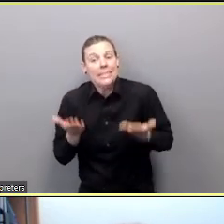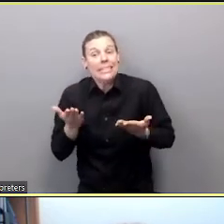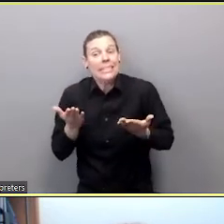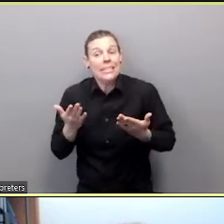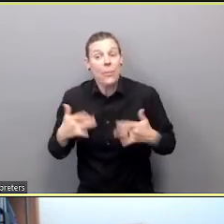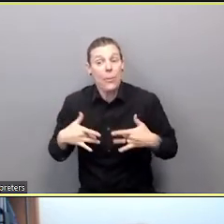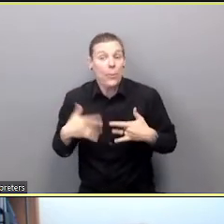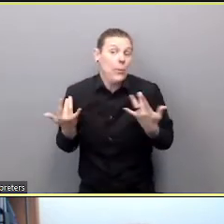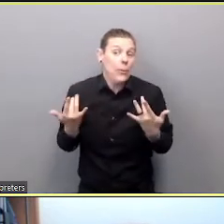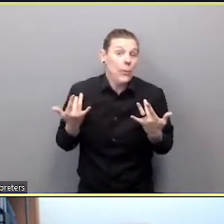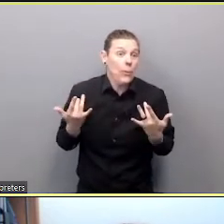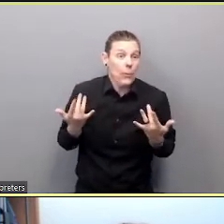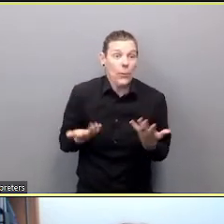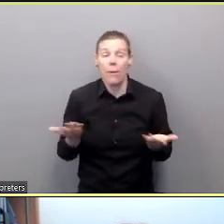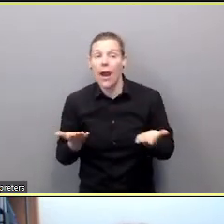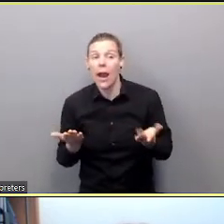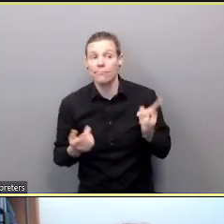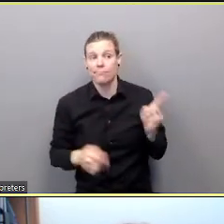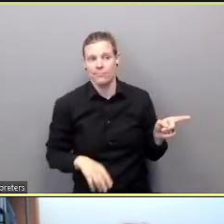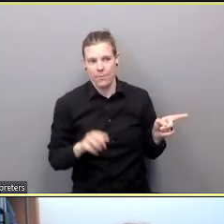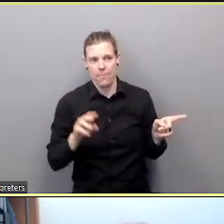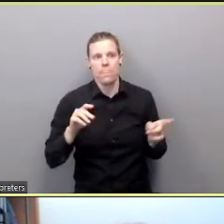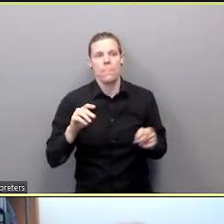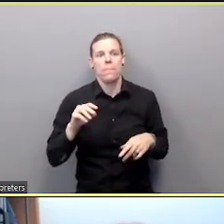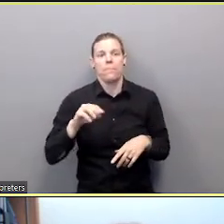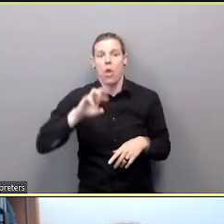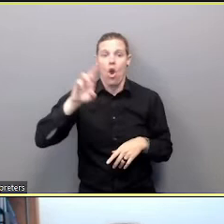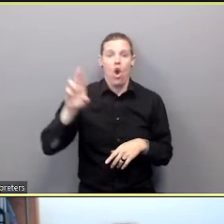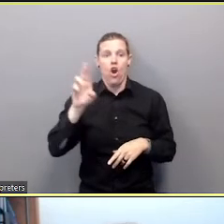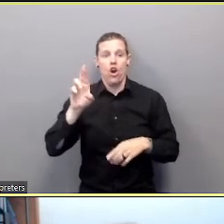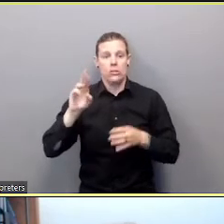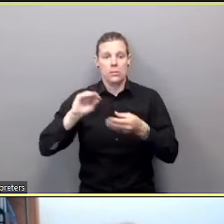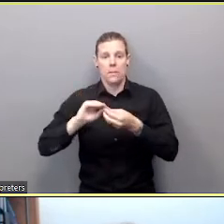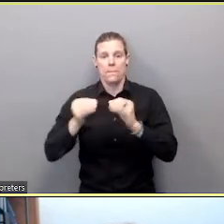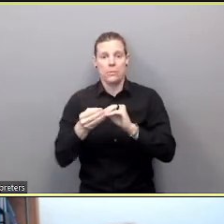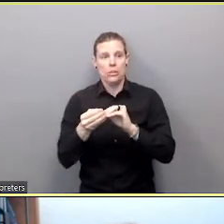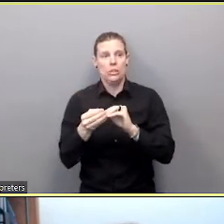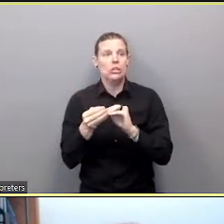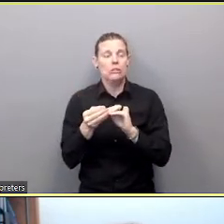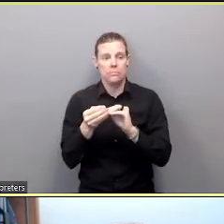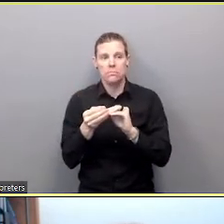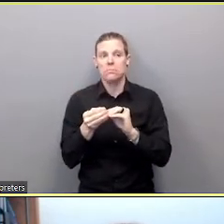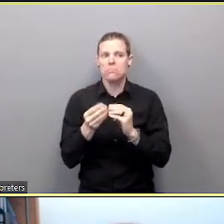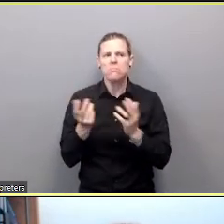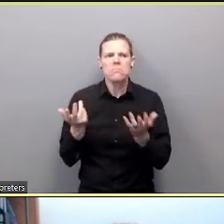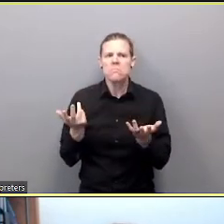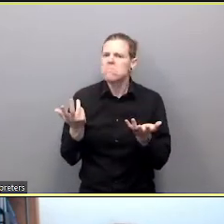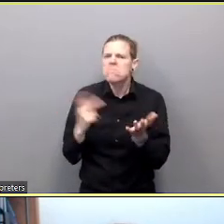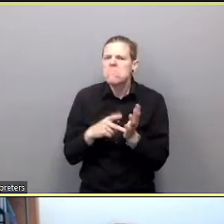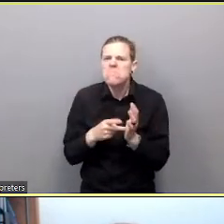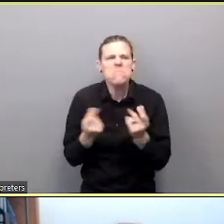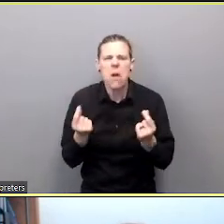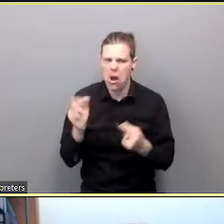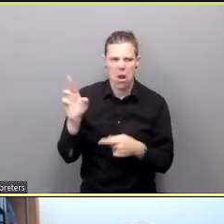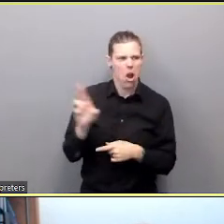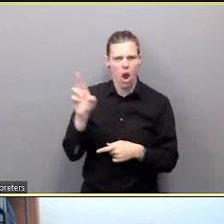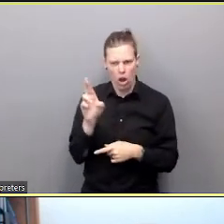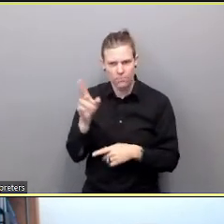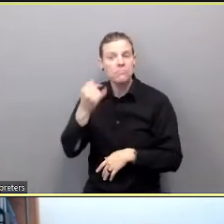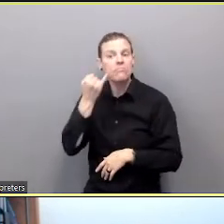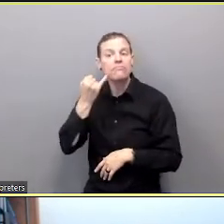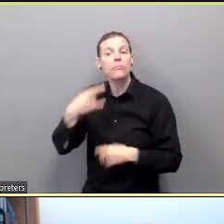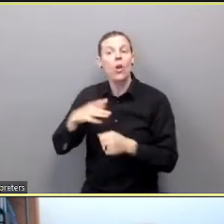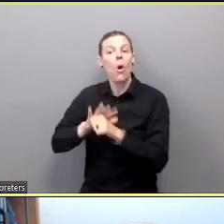R effective. It's a metric that we follow. And basically it's the number of secondary cases for